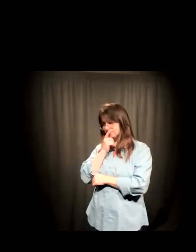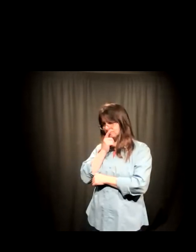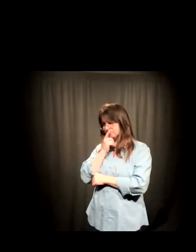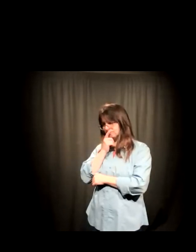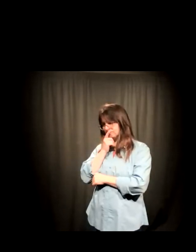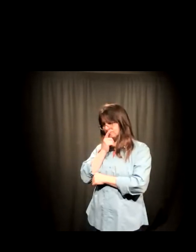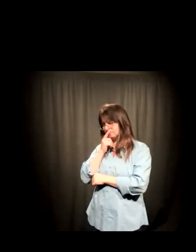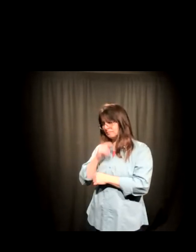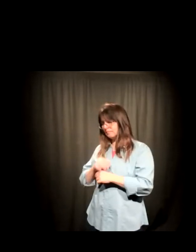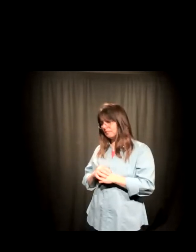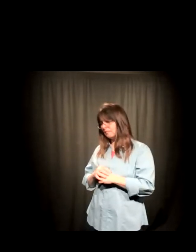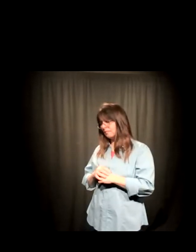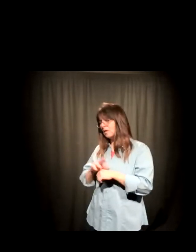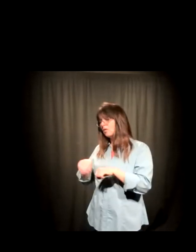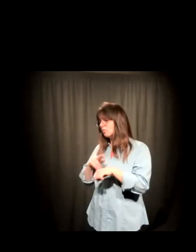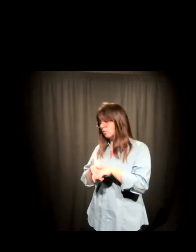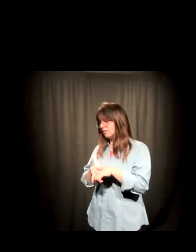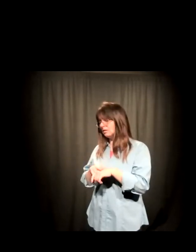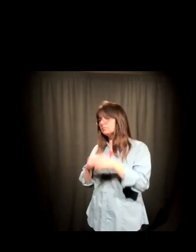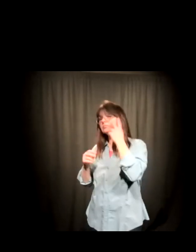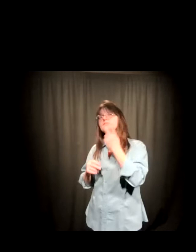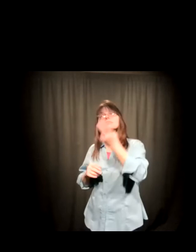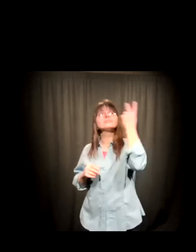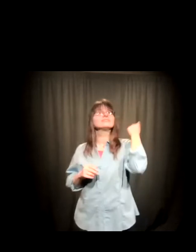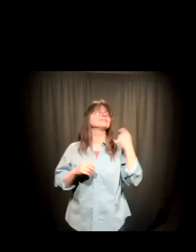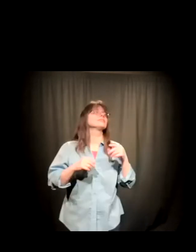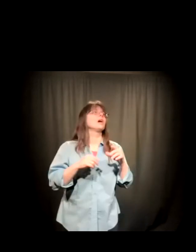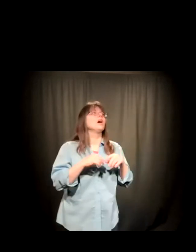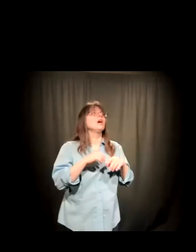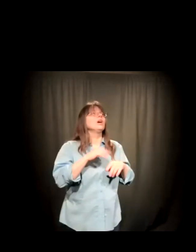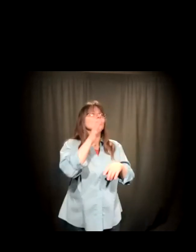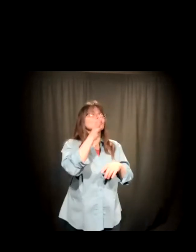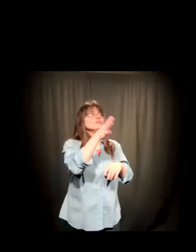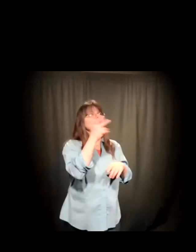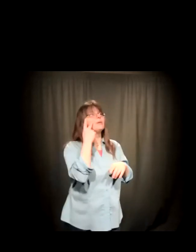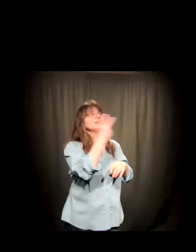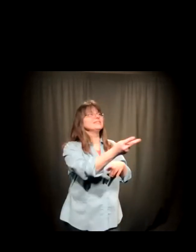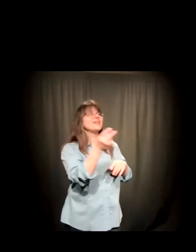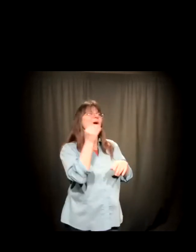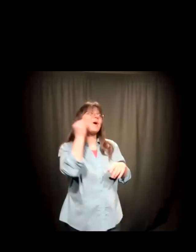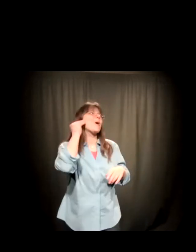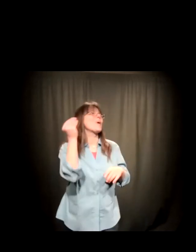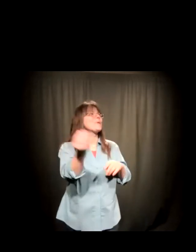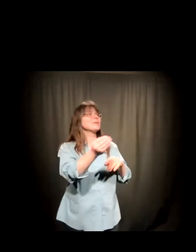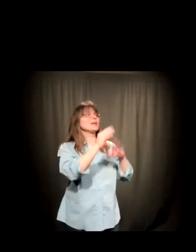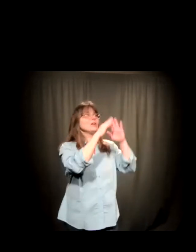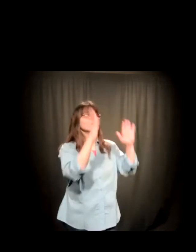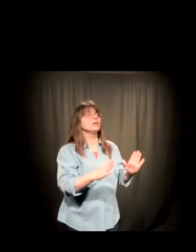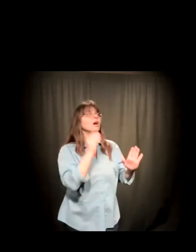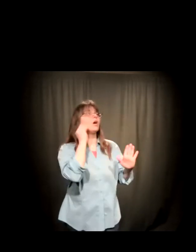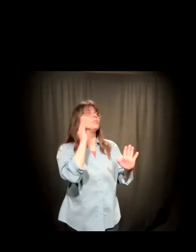Normally, I saw my grandmother in her home among her deaf community, where apartments were set up with blinking lights for